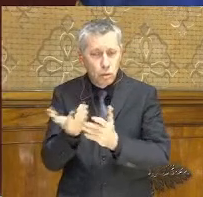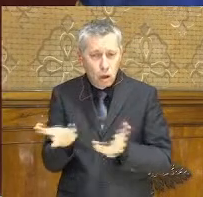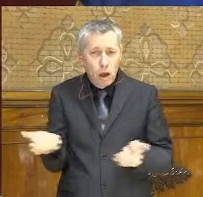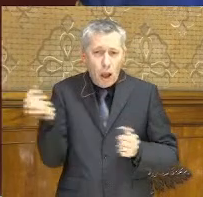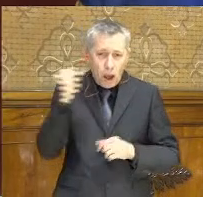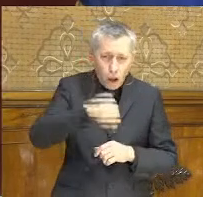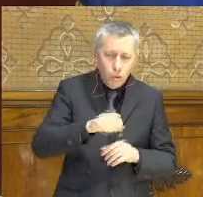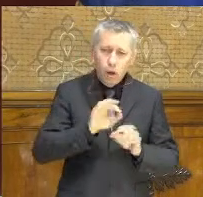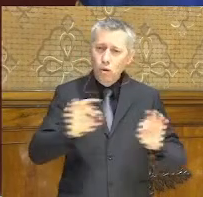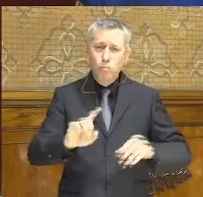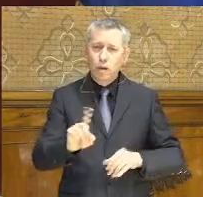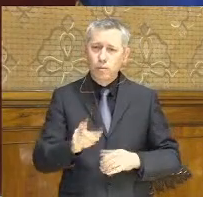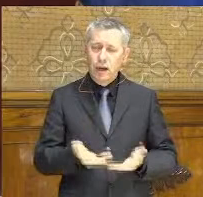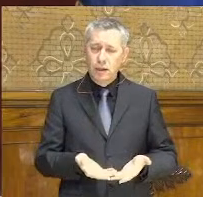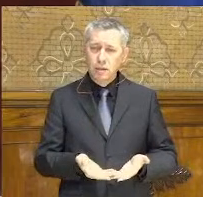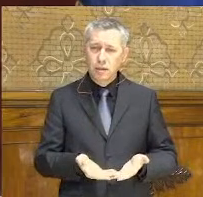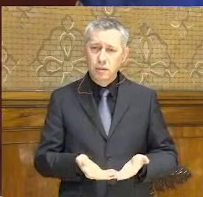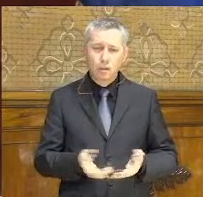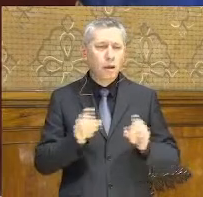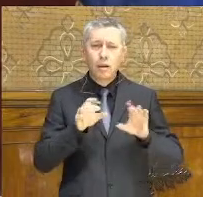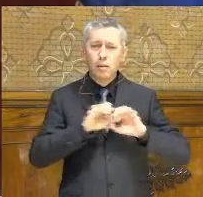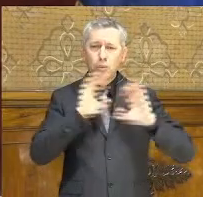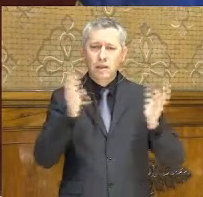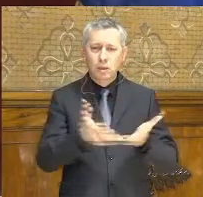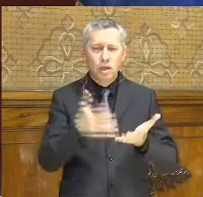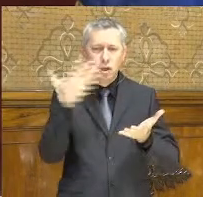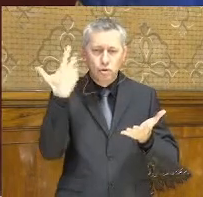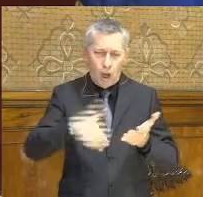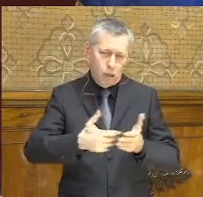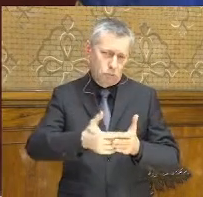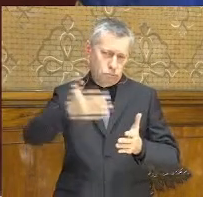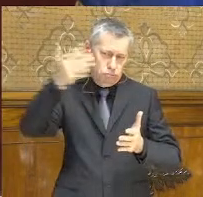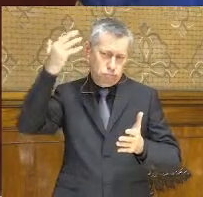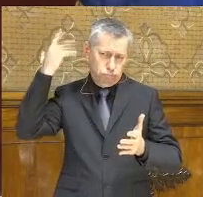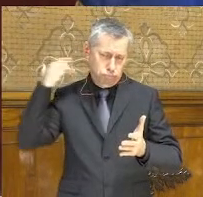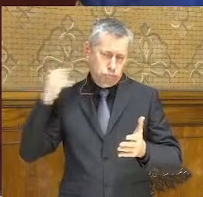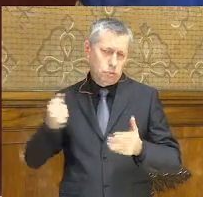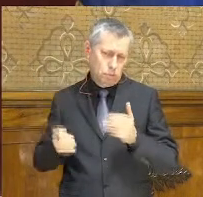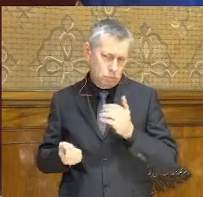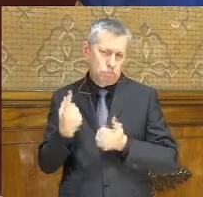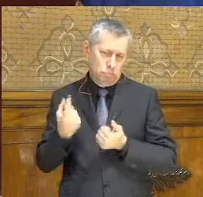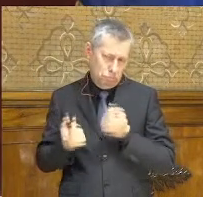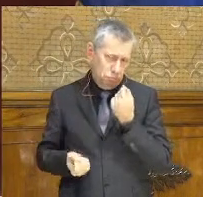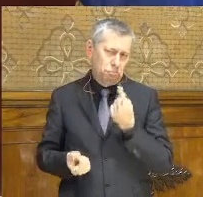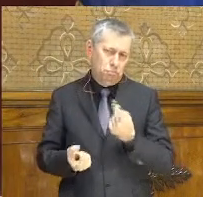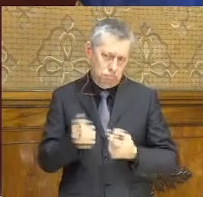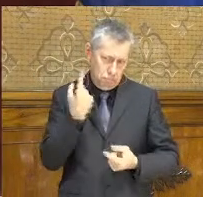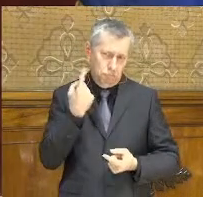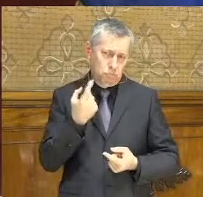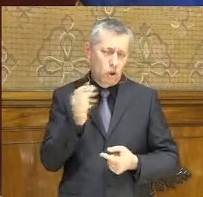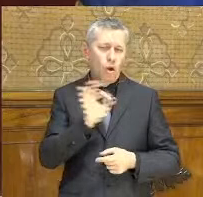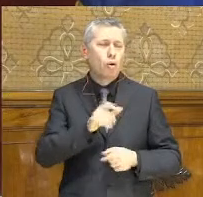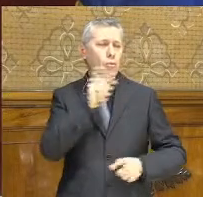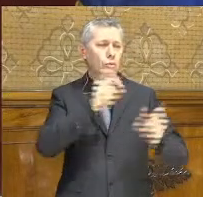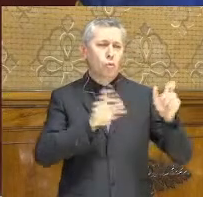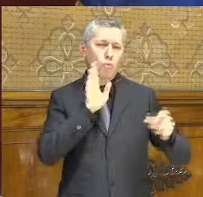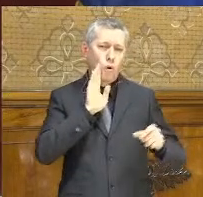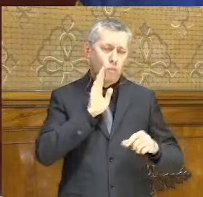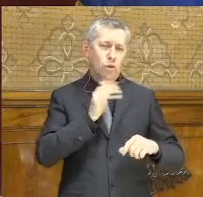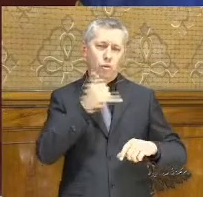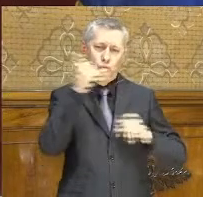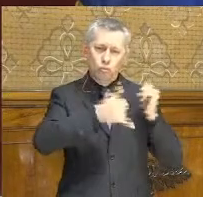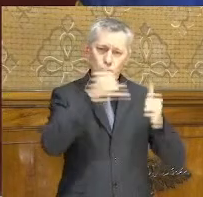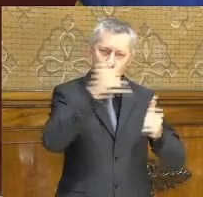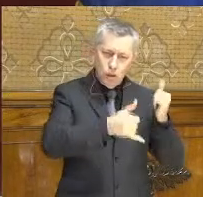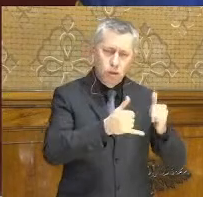Recorded pandemics have occurred for several hundreds of years. Police killings of Black Americans, men